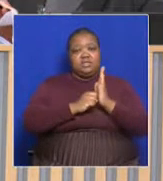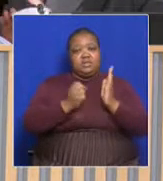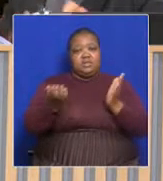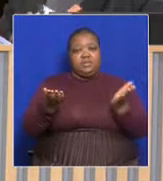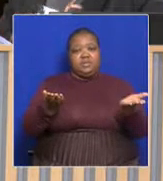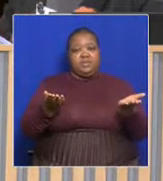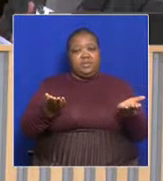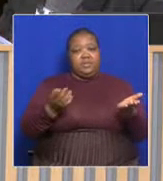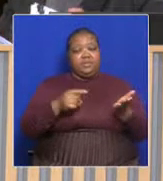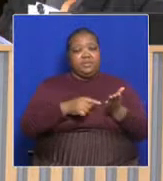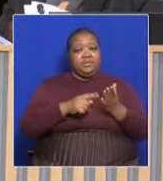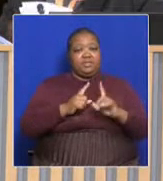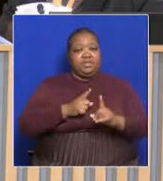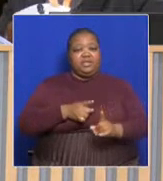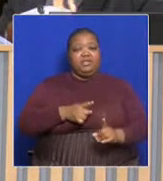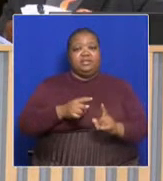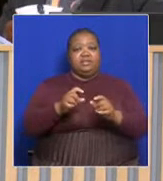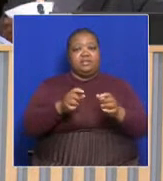Baloyi.